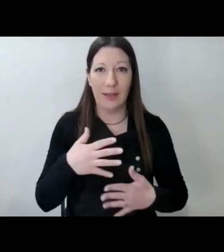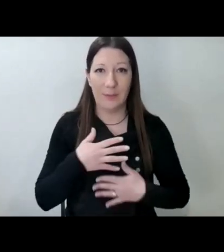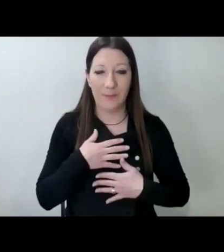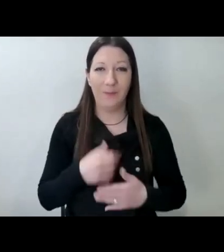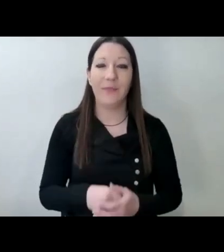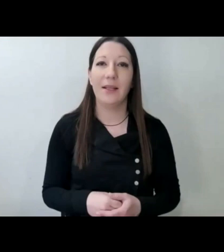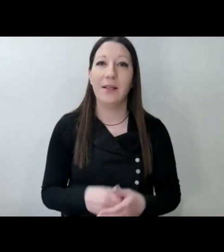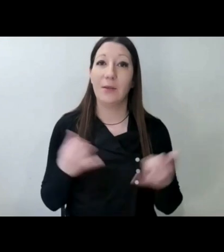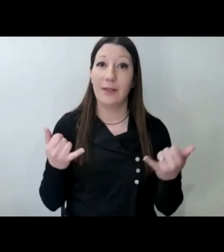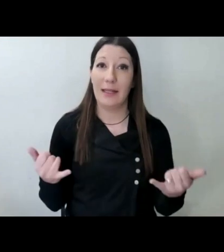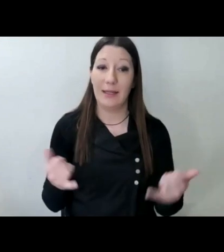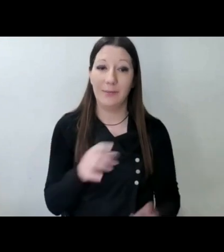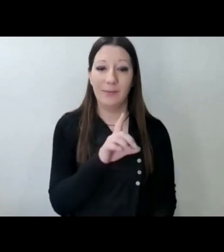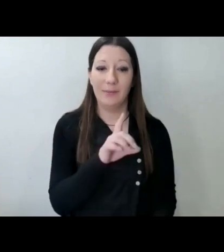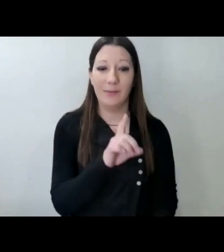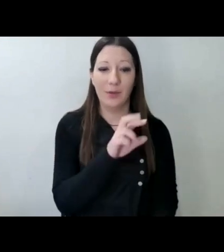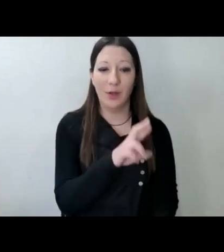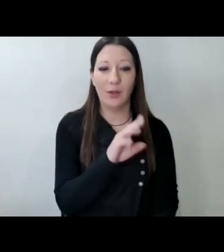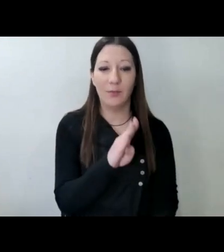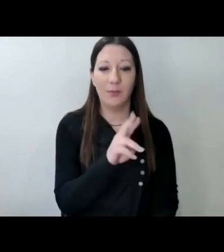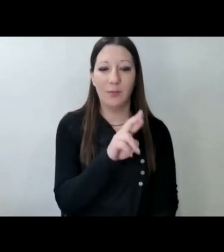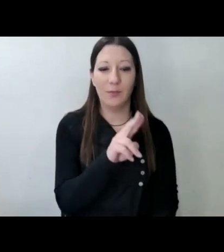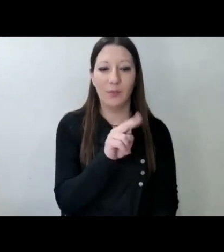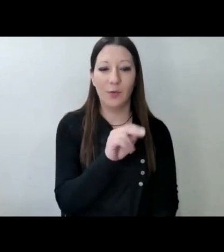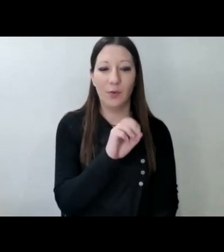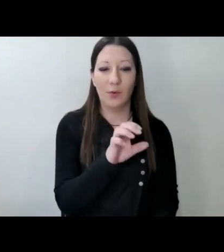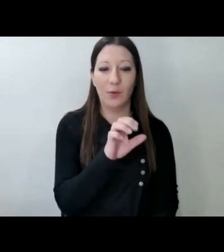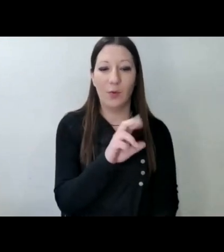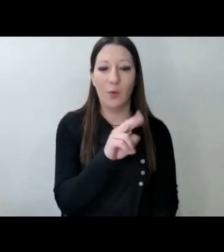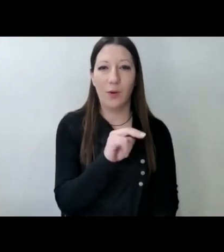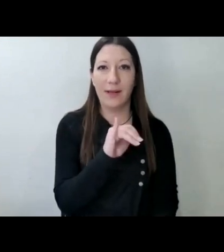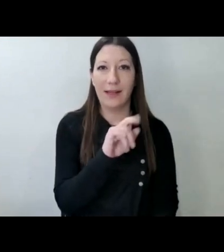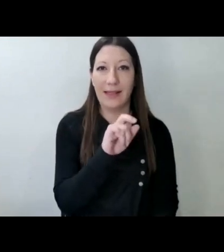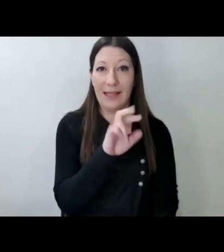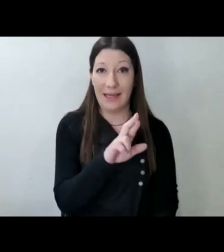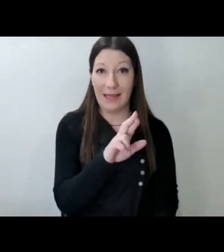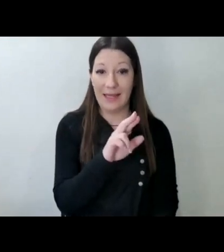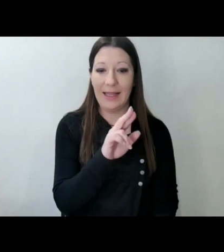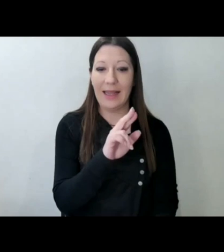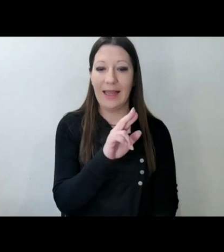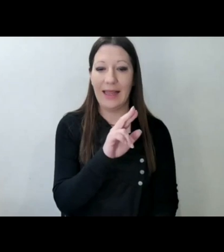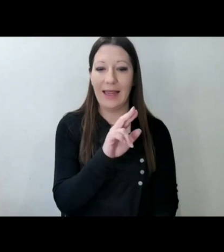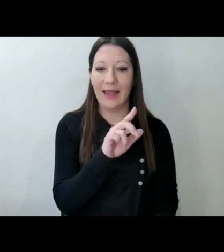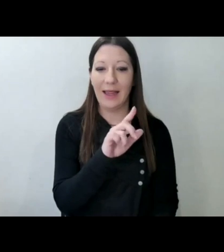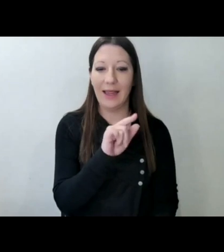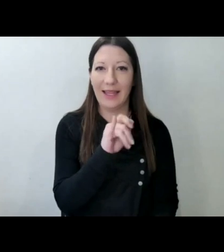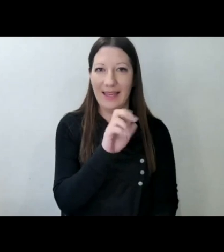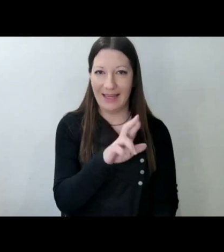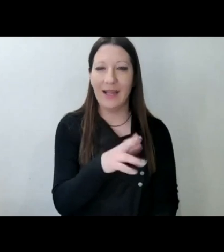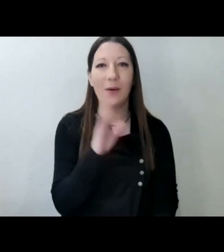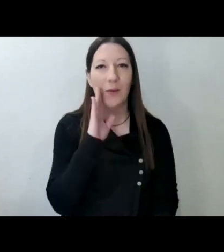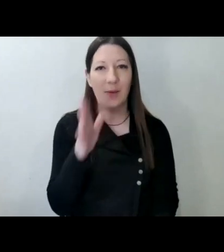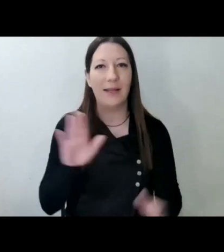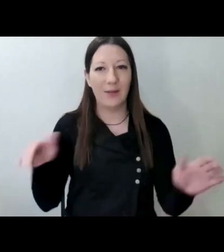Amy Mazowita, and then Amy will speak for about 40 minutes. We will then be open to questions from the audience. I encourage you to submit